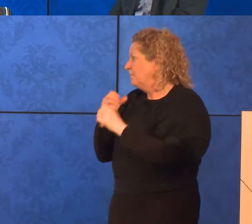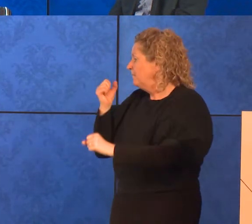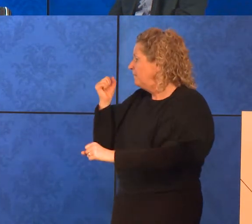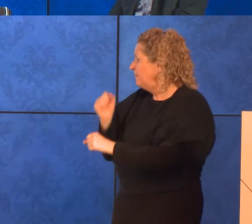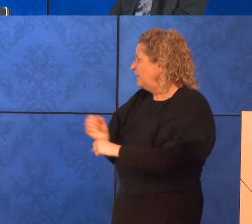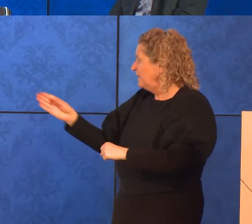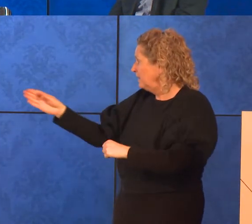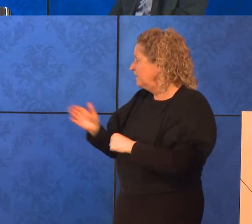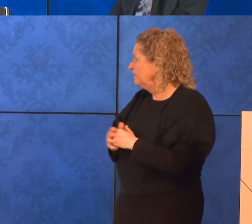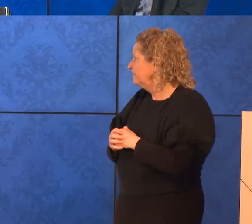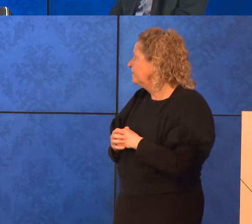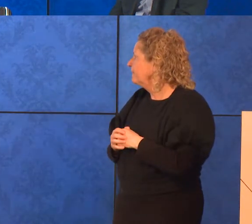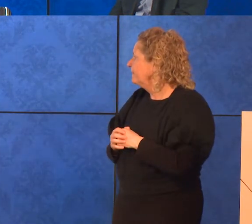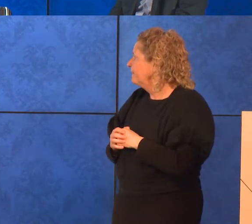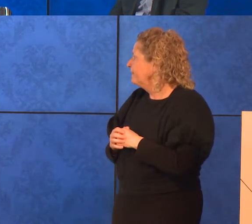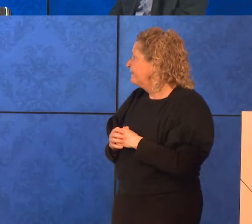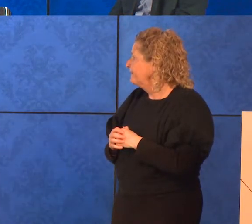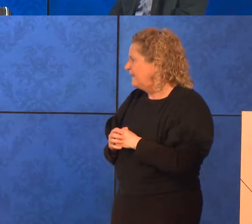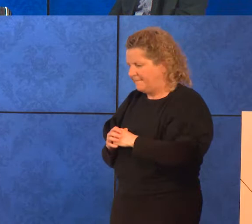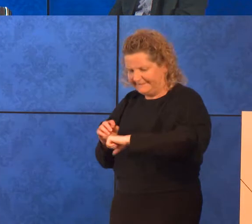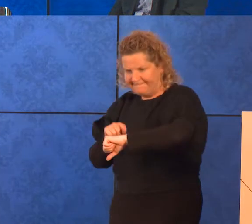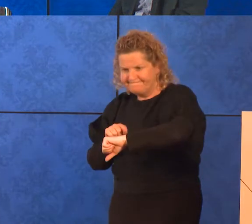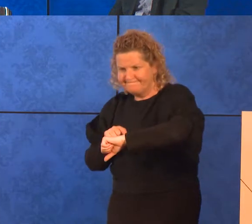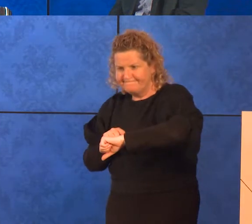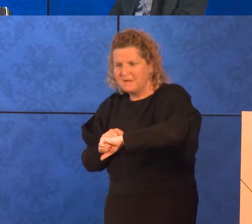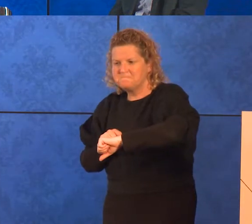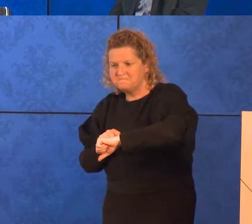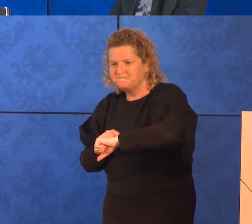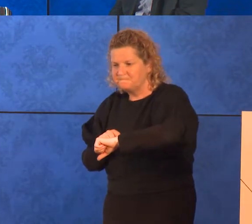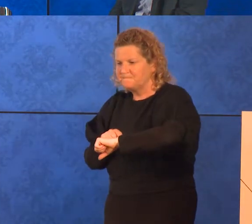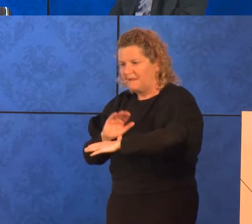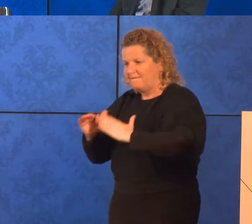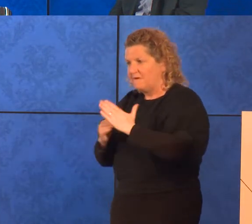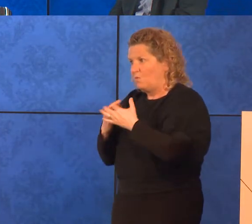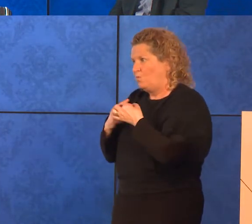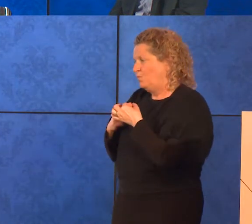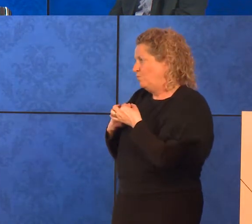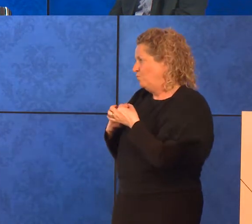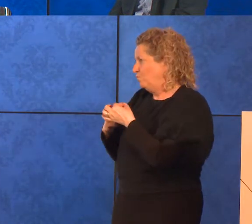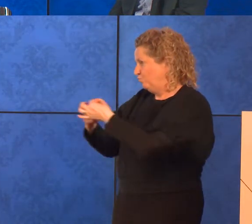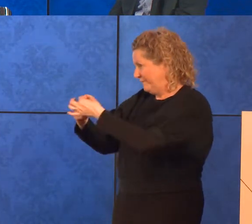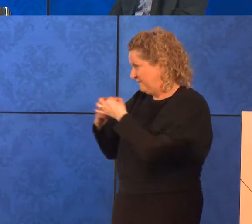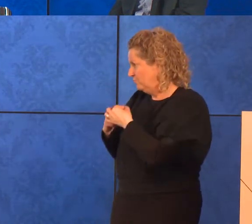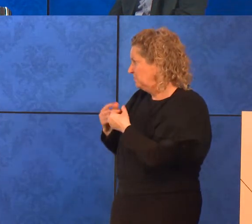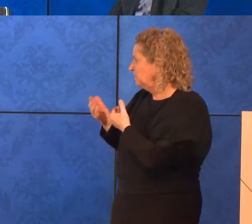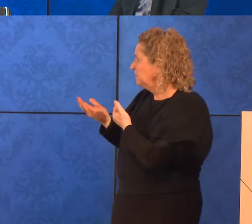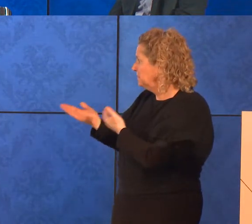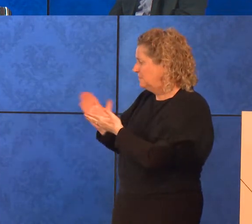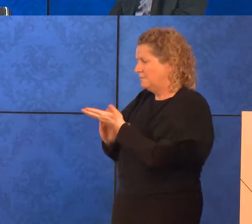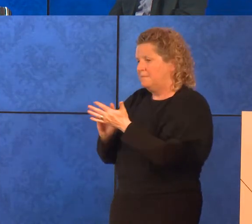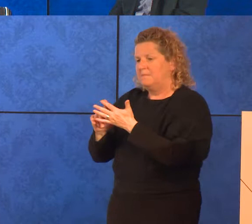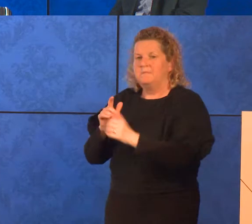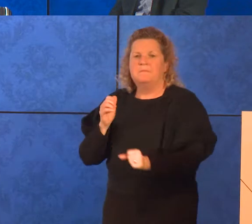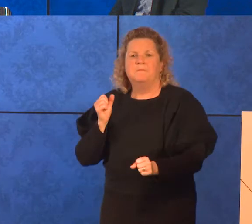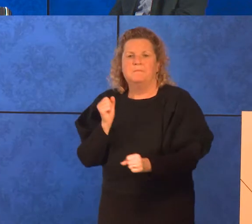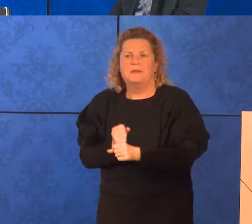from you, from what might be, just looking at the time, our final question. What, in